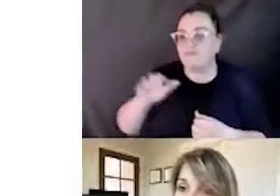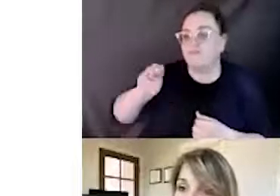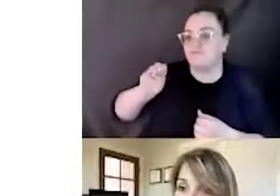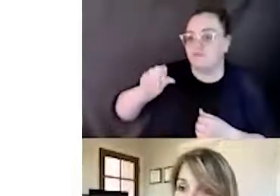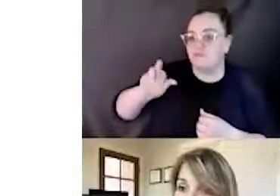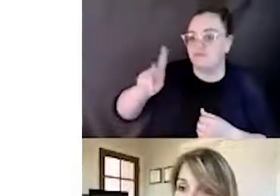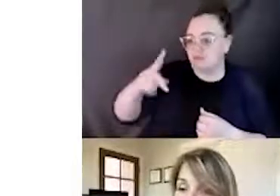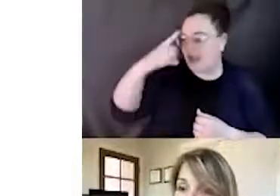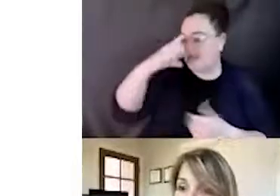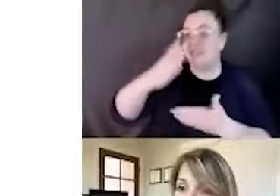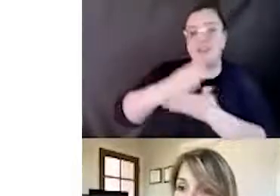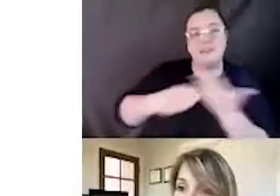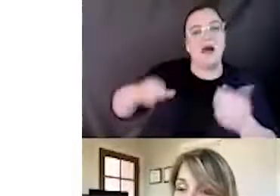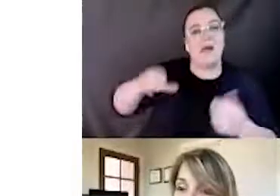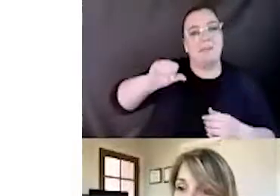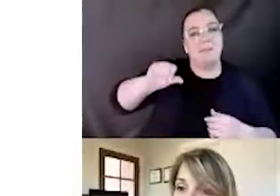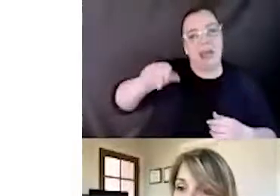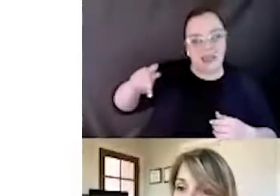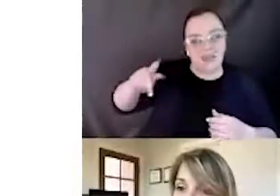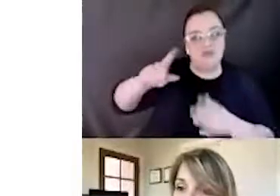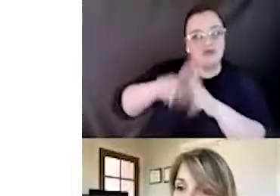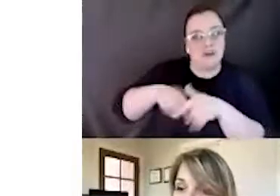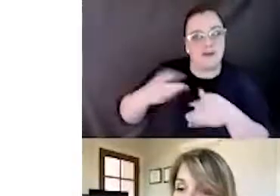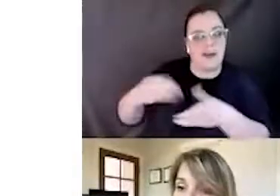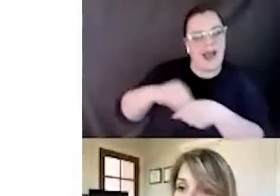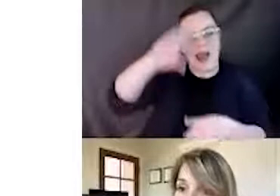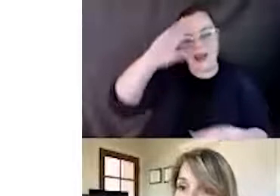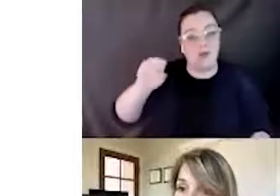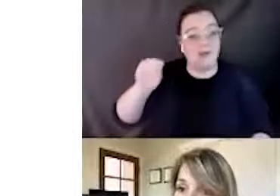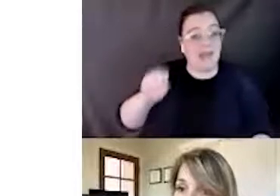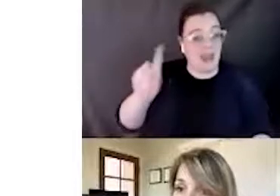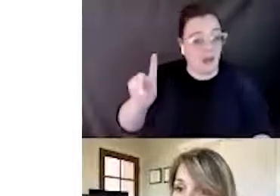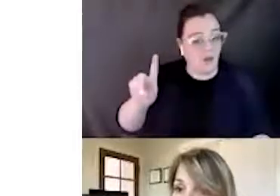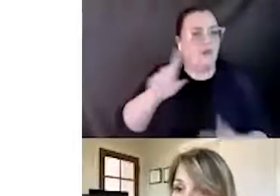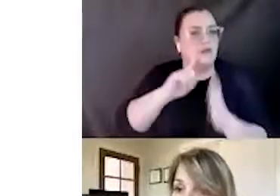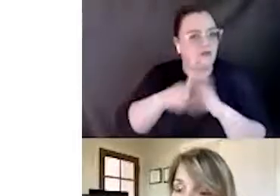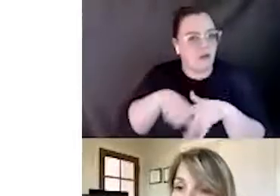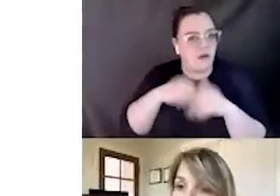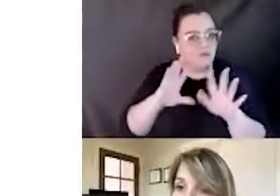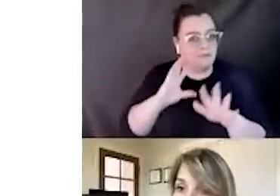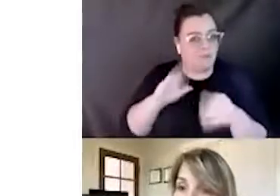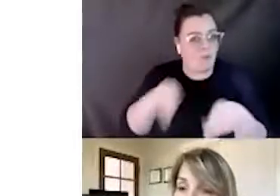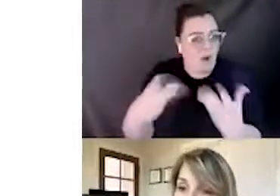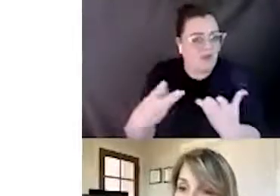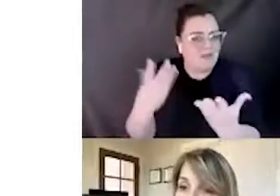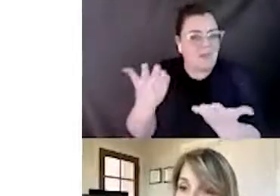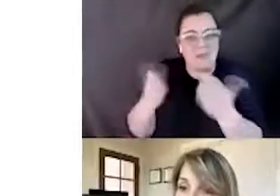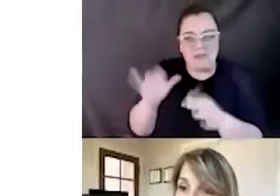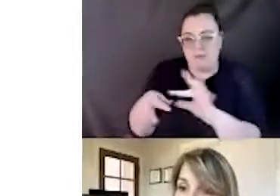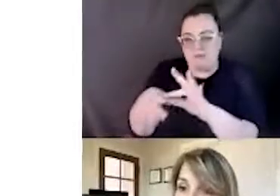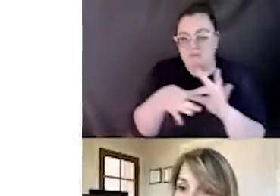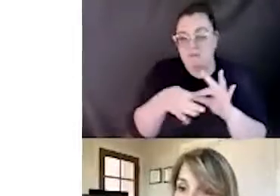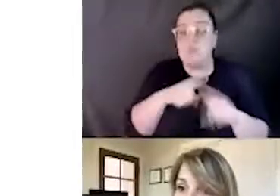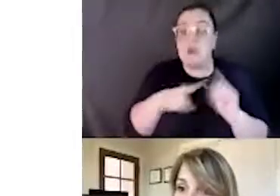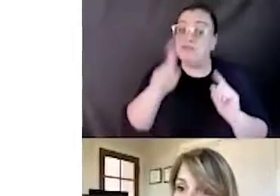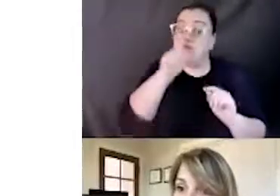for other states, and I know San Diego is doing something, so that may be related to that. But I think the thing is, it's